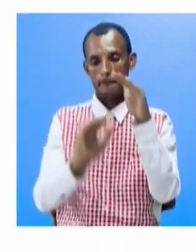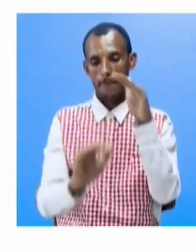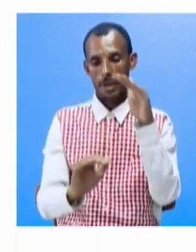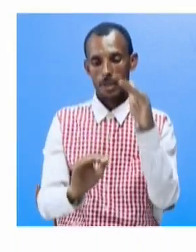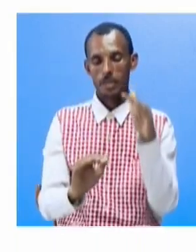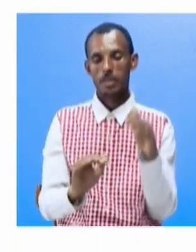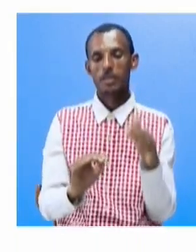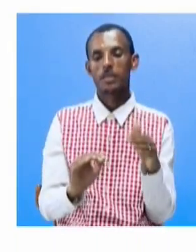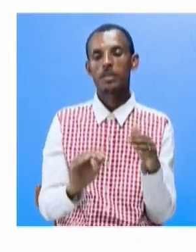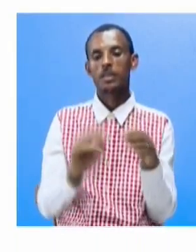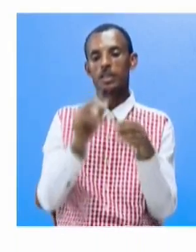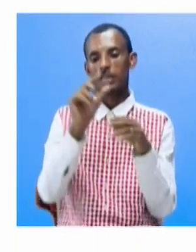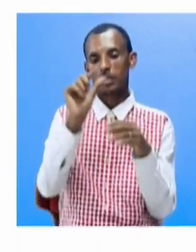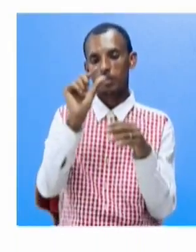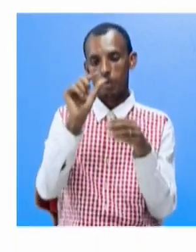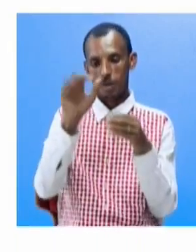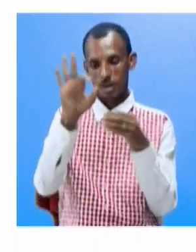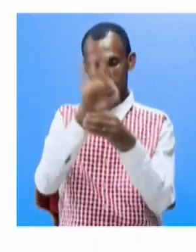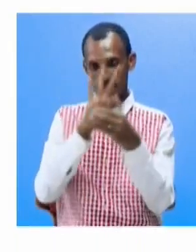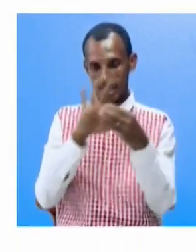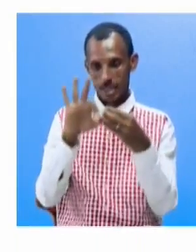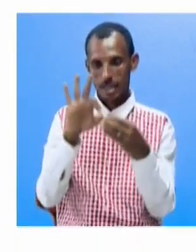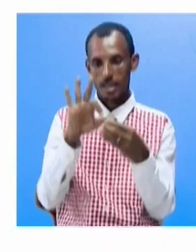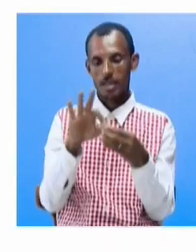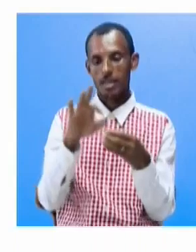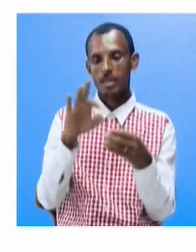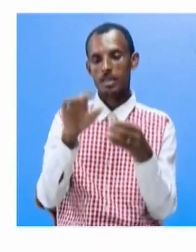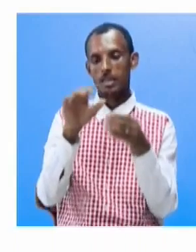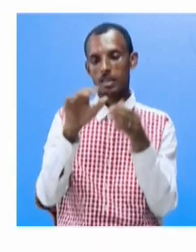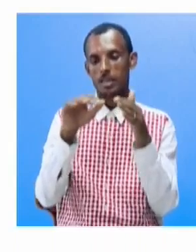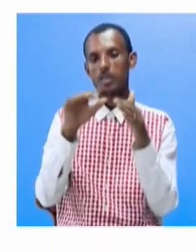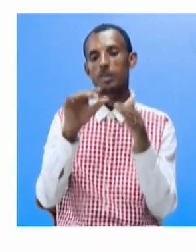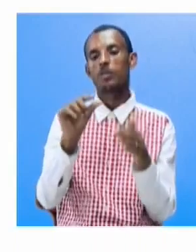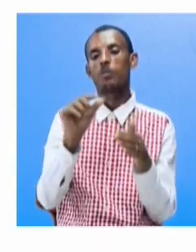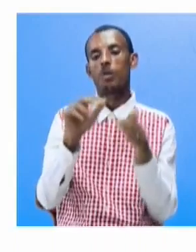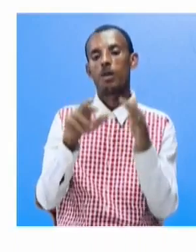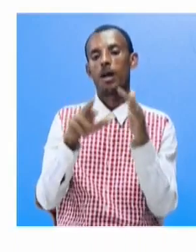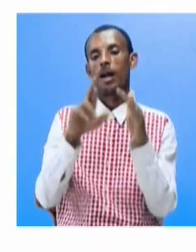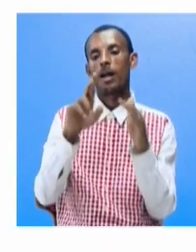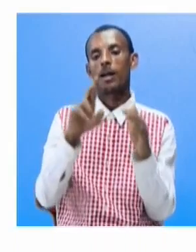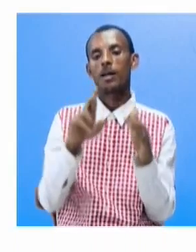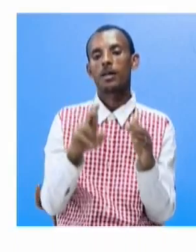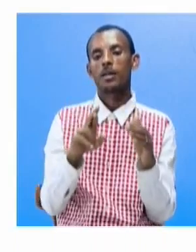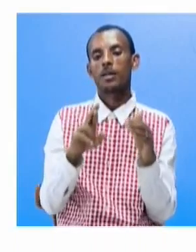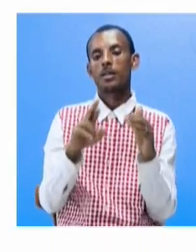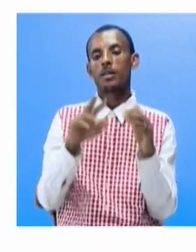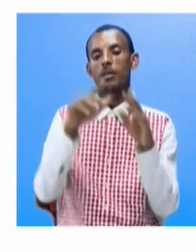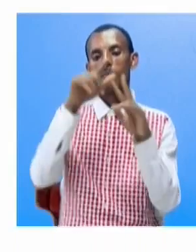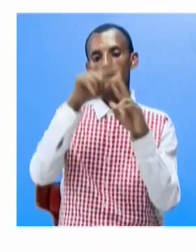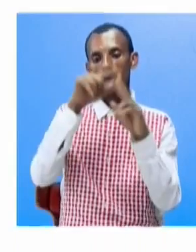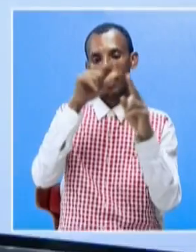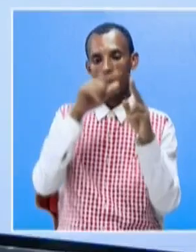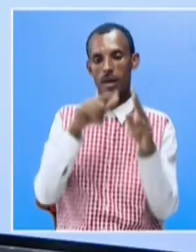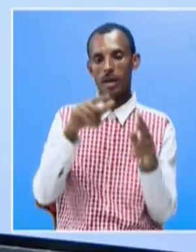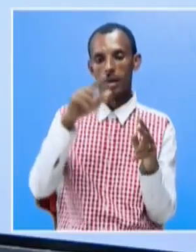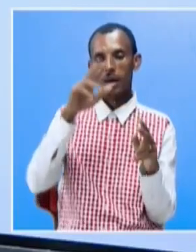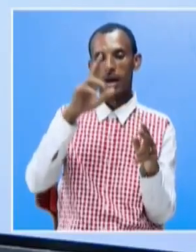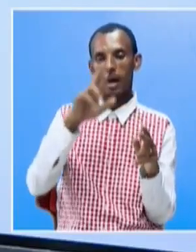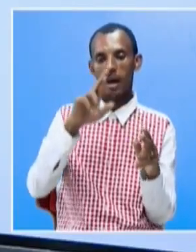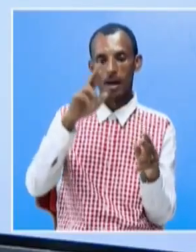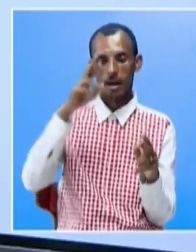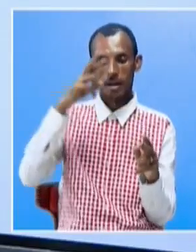area of a small circle. We use a small letter r here, so the area of the small circle is pi r